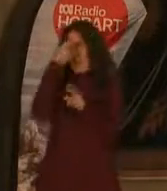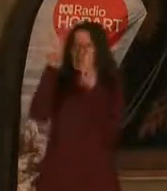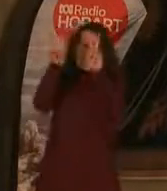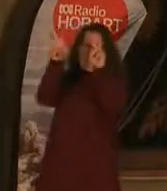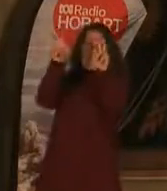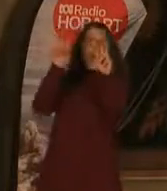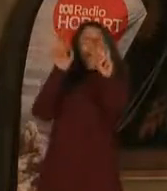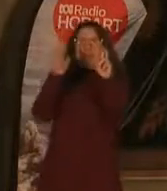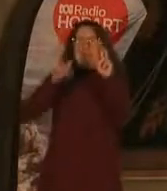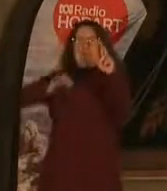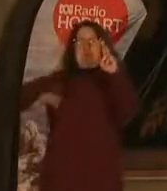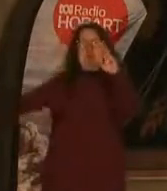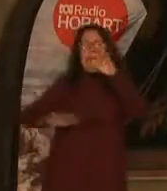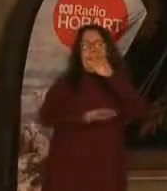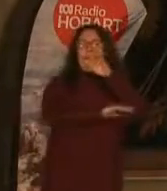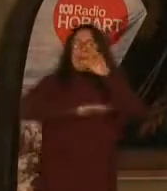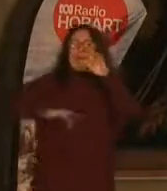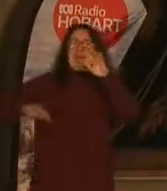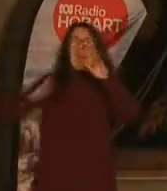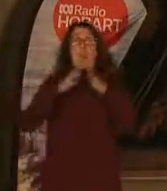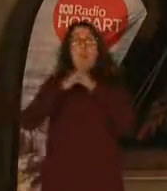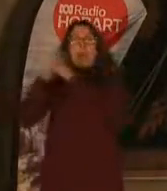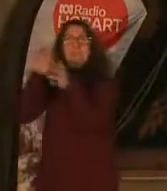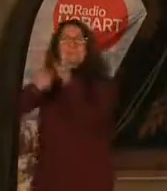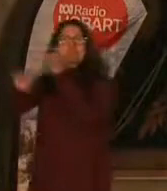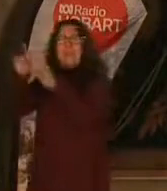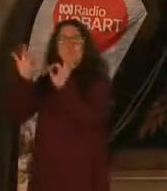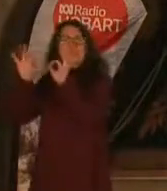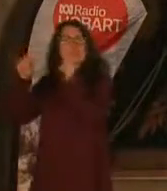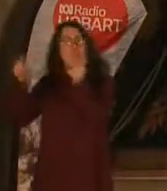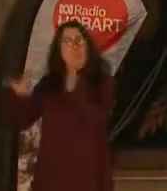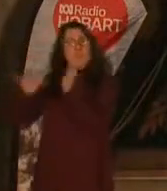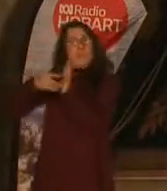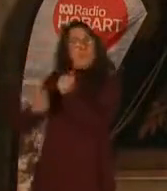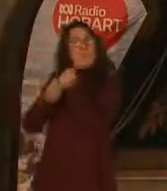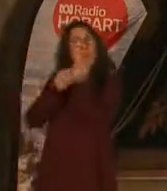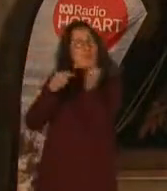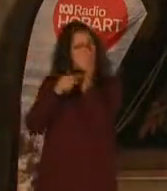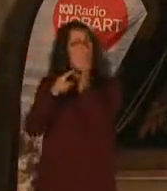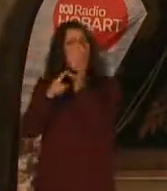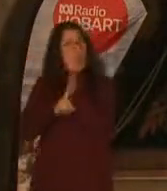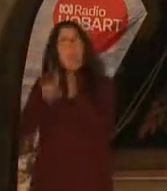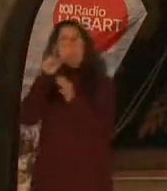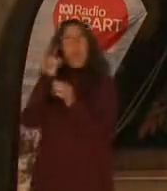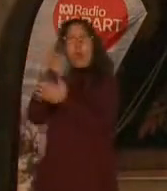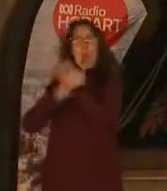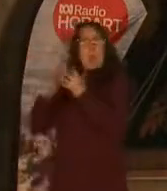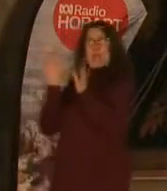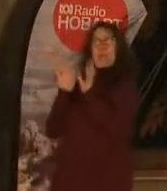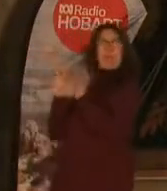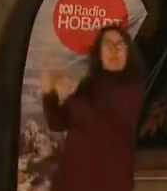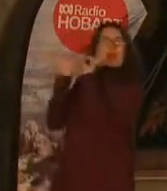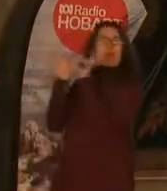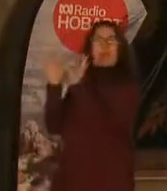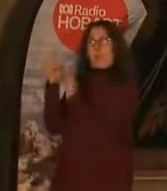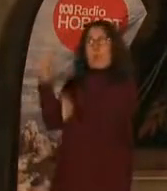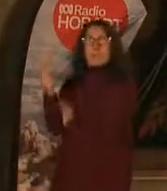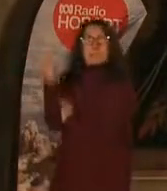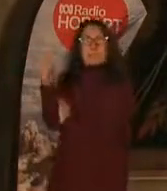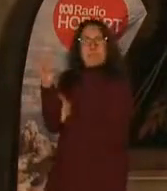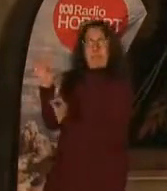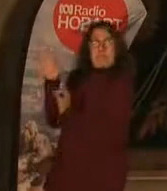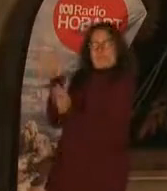is a great tool, and obviously not the whole toolbox, but it's a useful one for us. I was hoping